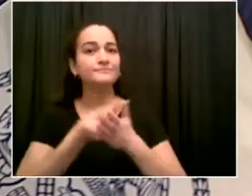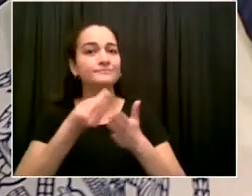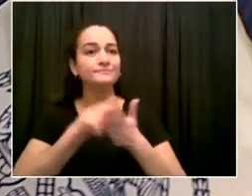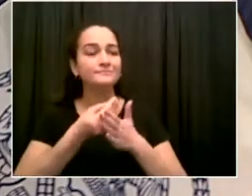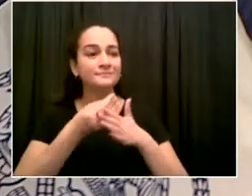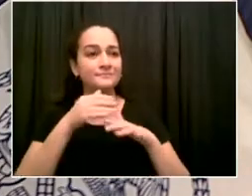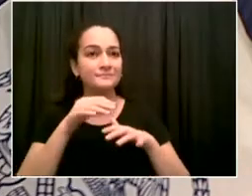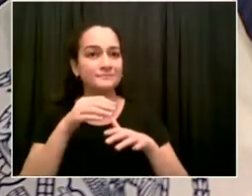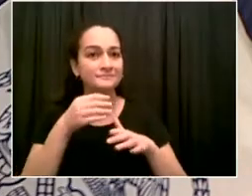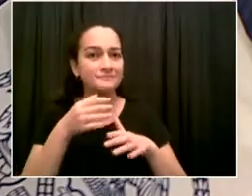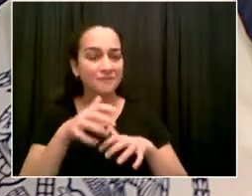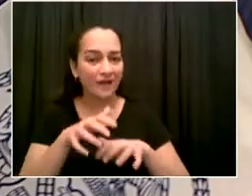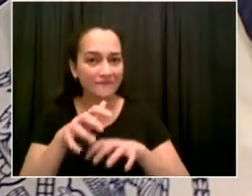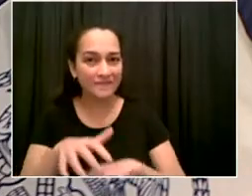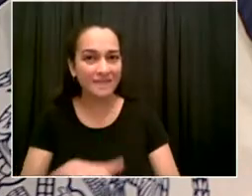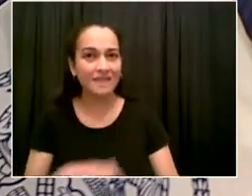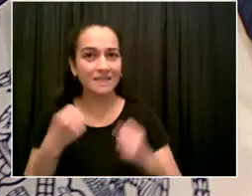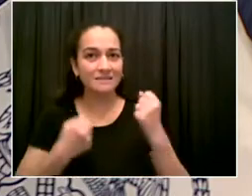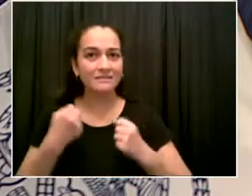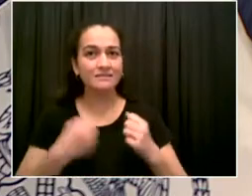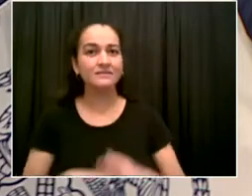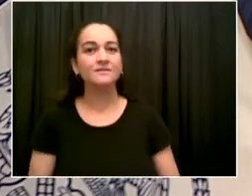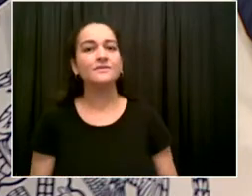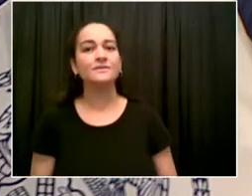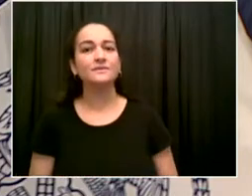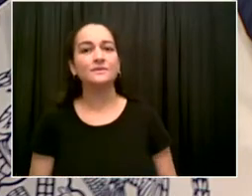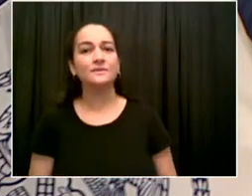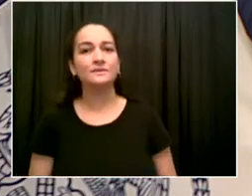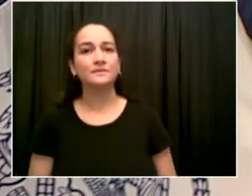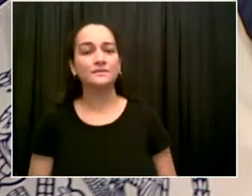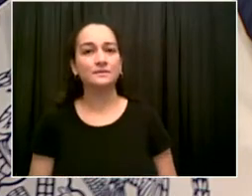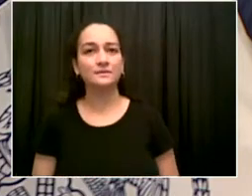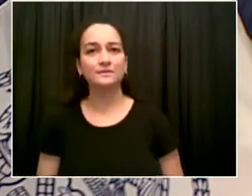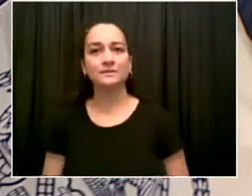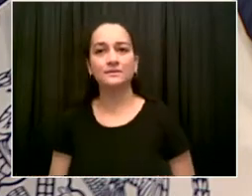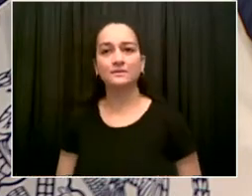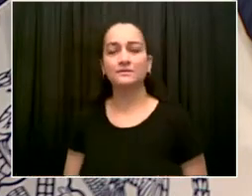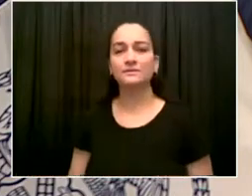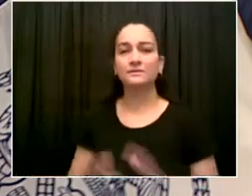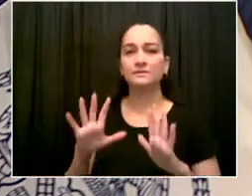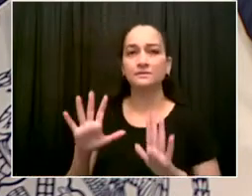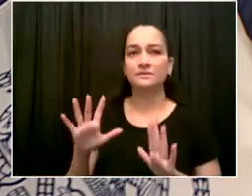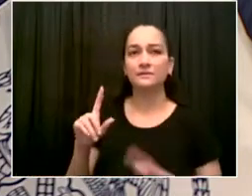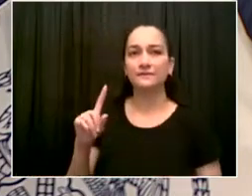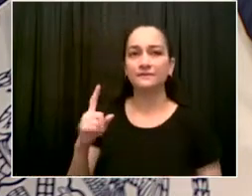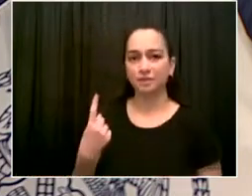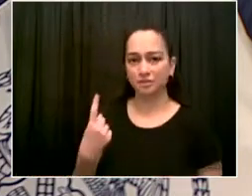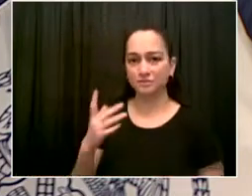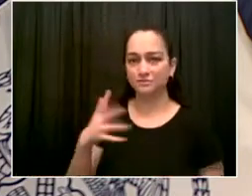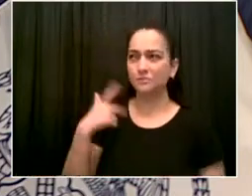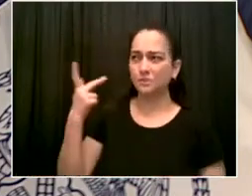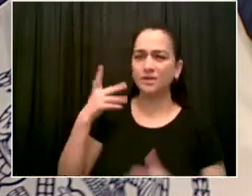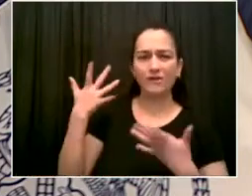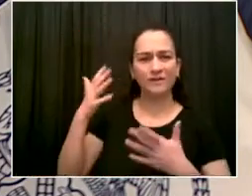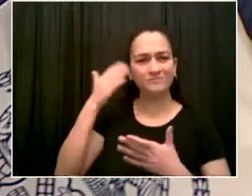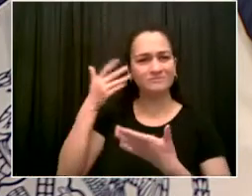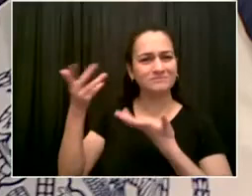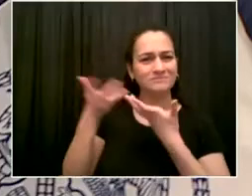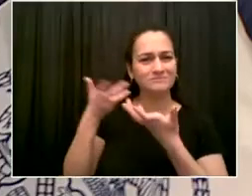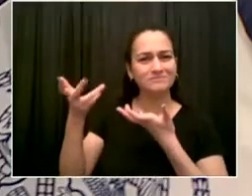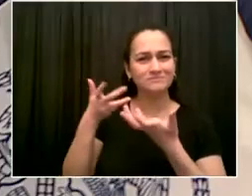You know, we know each other a long time. Again, we haven't worked super closely together, but there's a good relationship going back for years now.